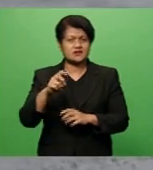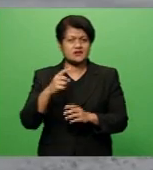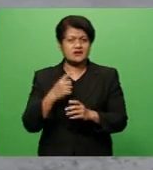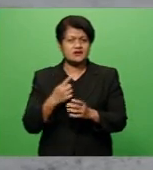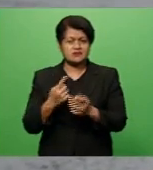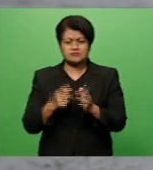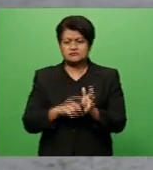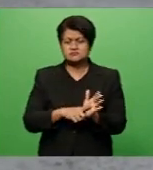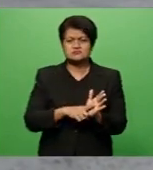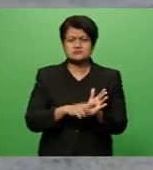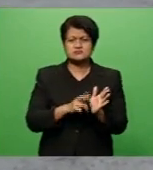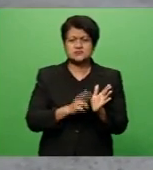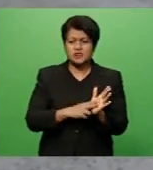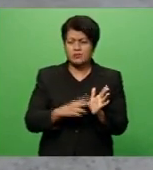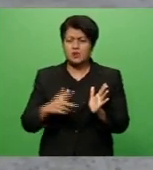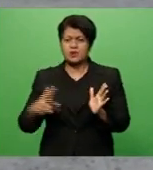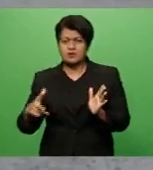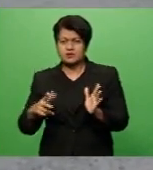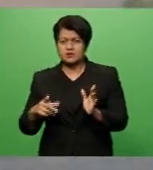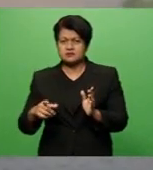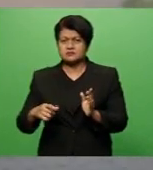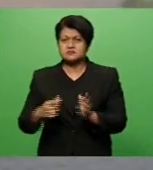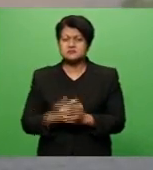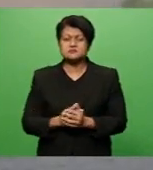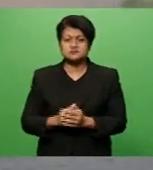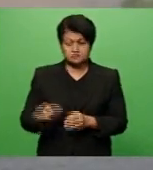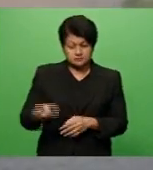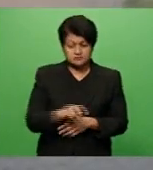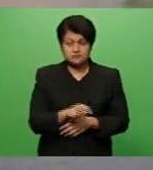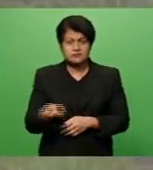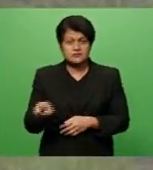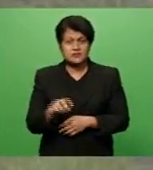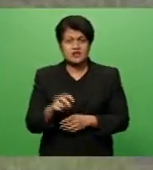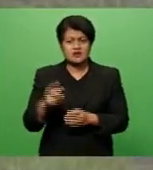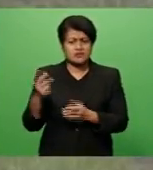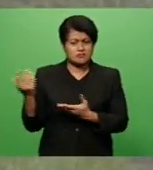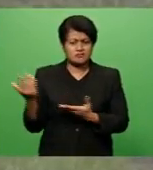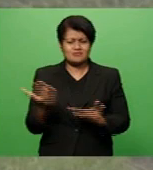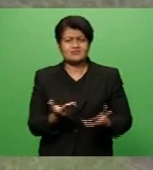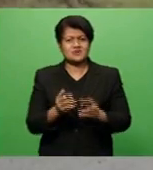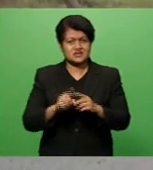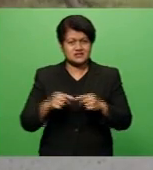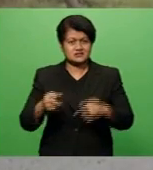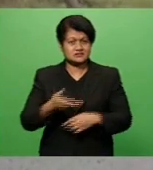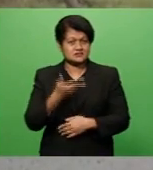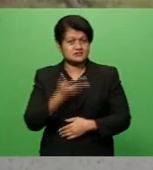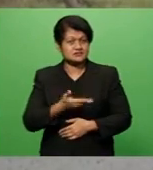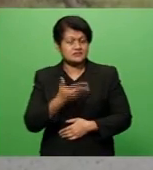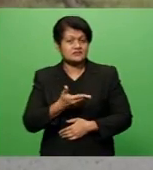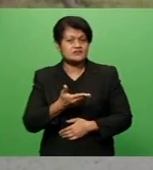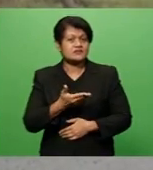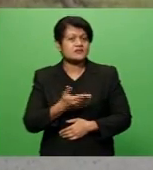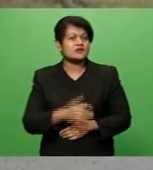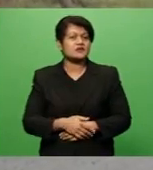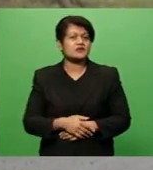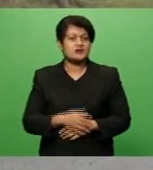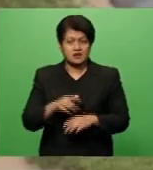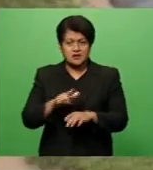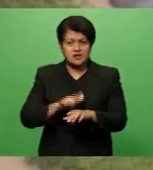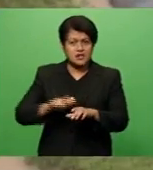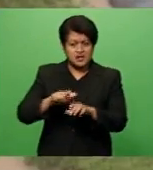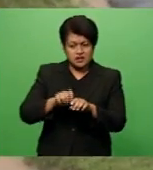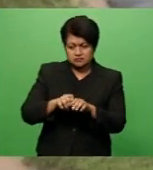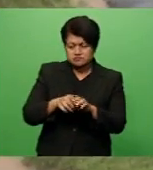from Vanua Levu via Nambawalu. It's also used to transport goods from Viti Levu. There are underslips at Korosomo